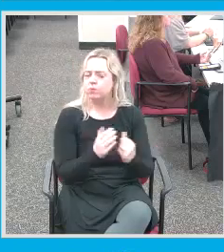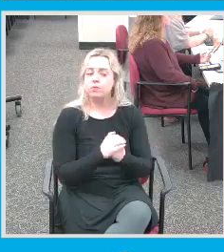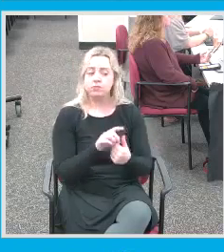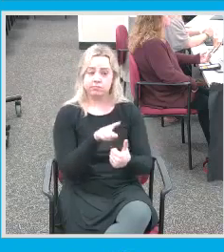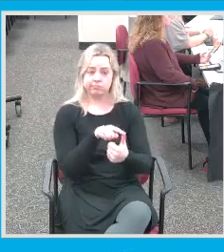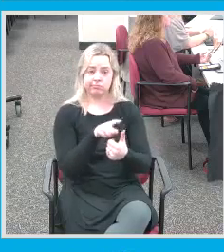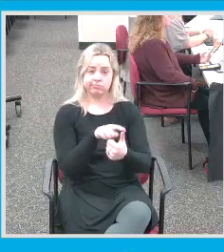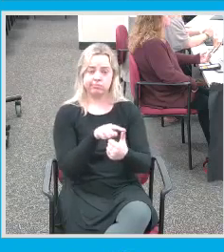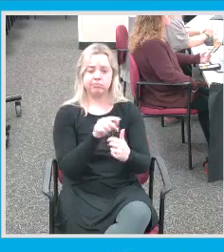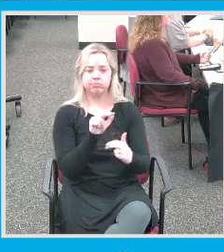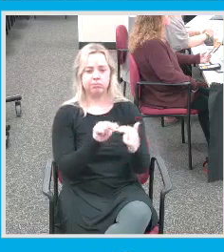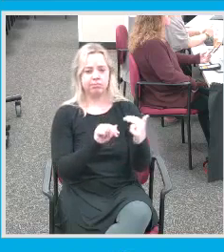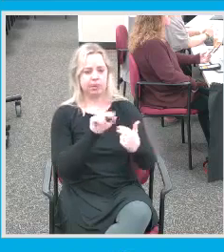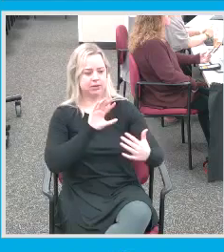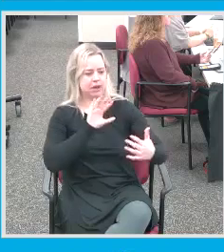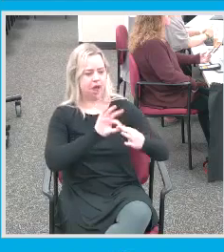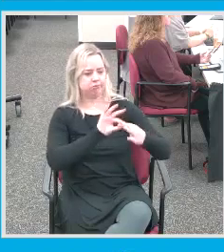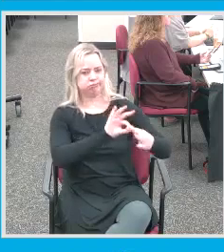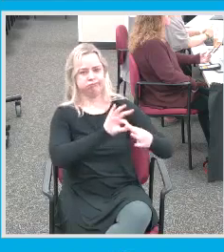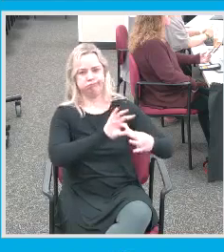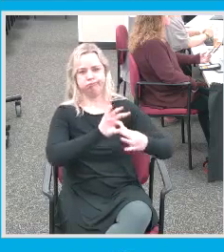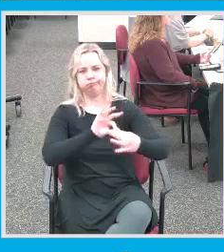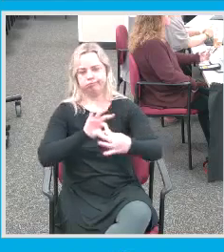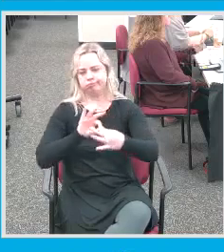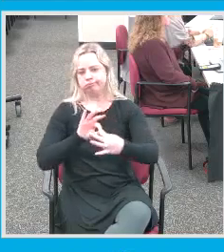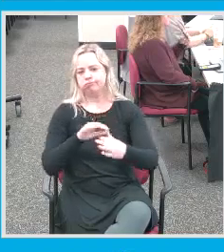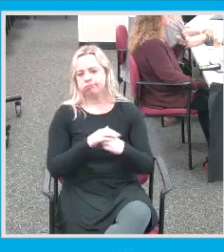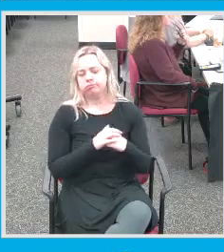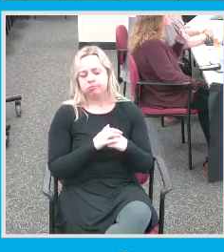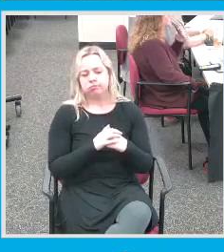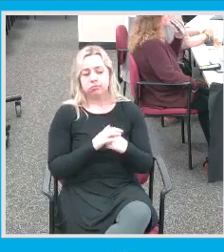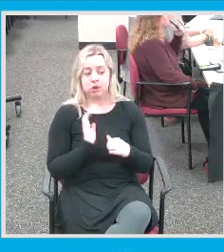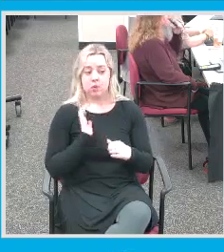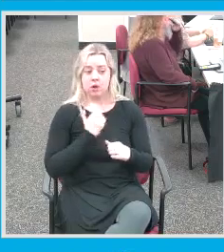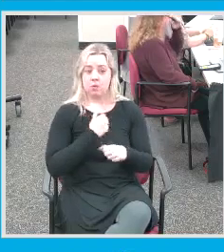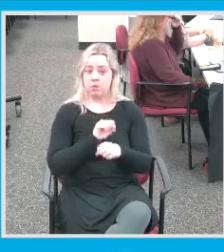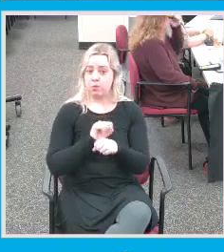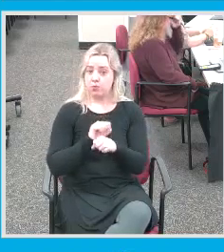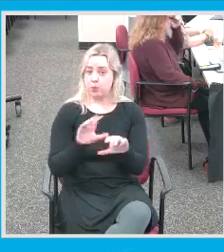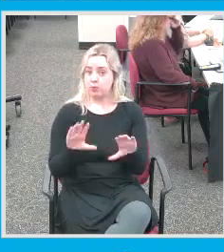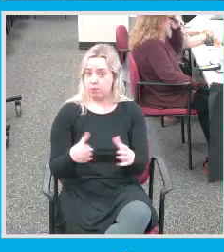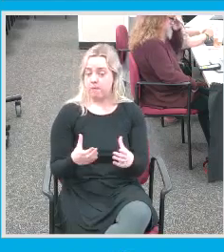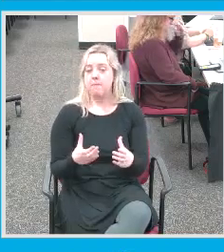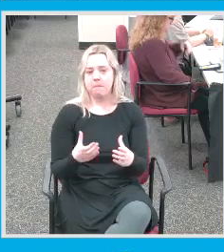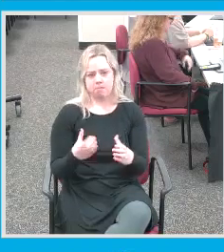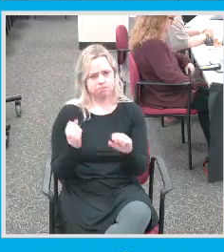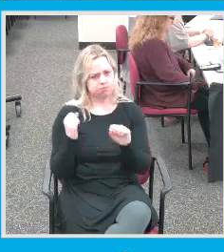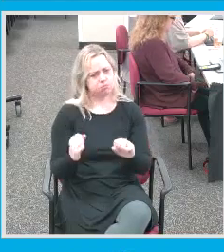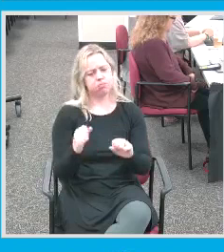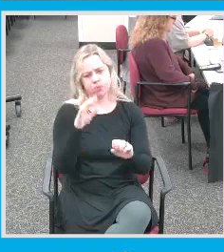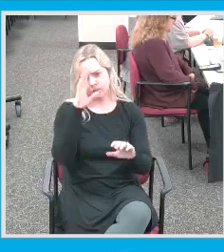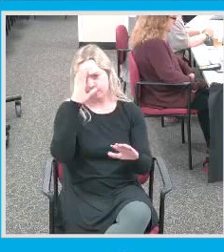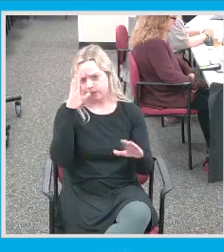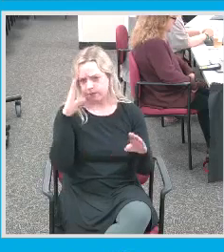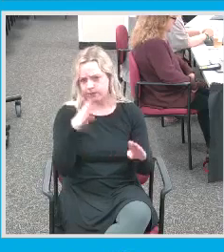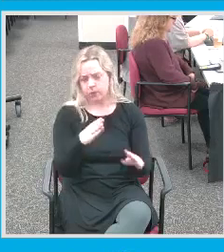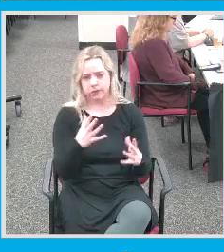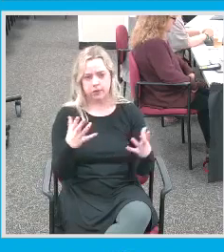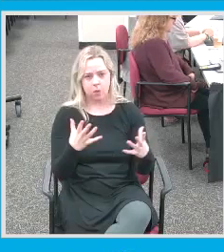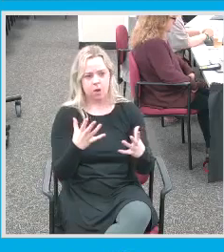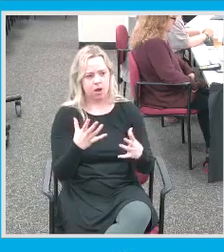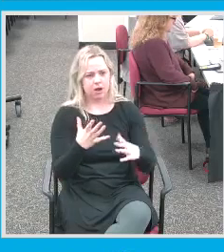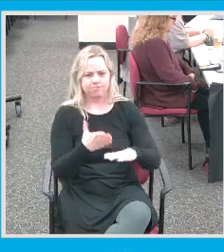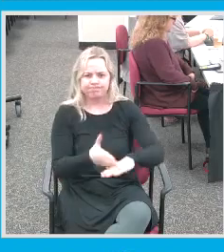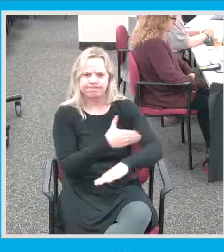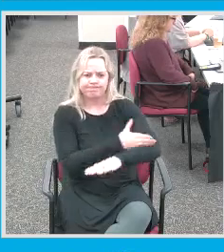is build connections with one another. So our work group has been really focusing on increasing connections.